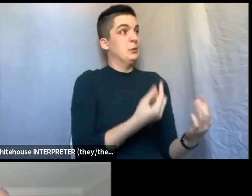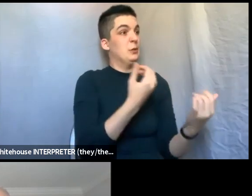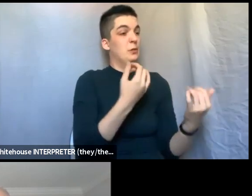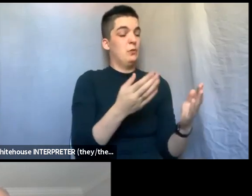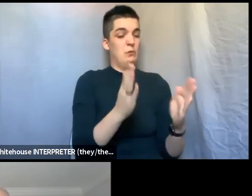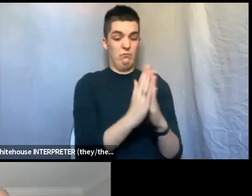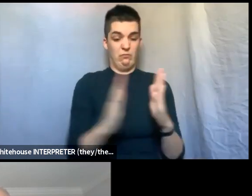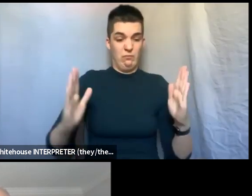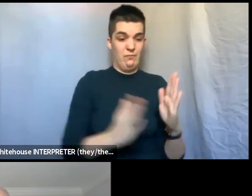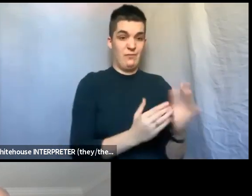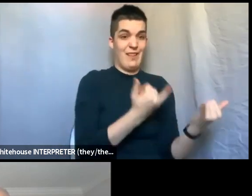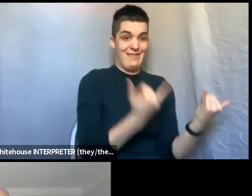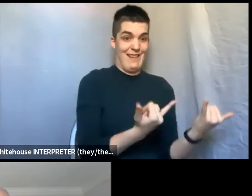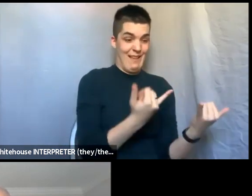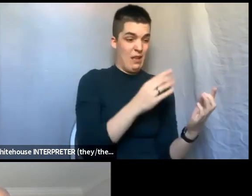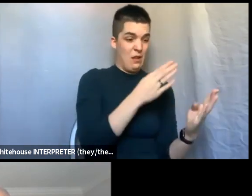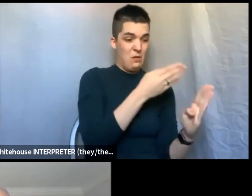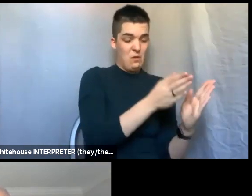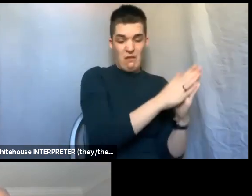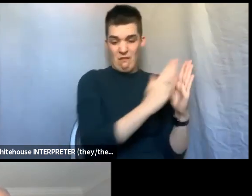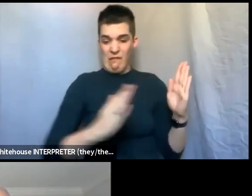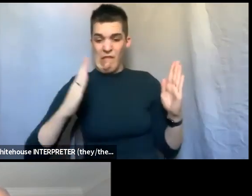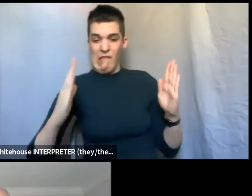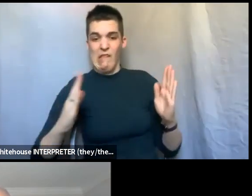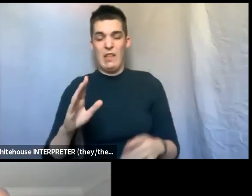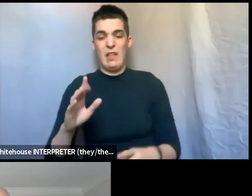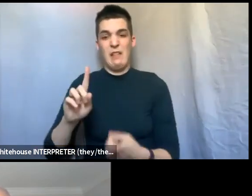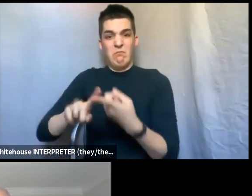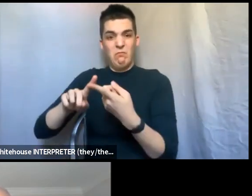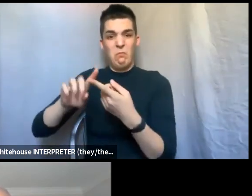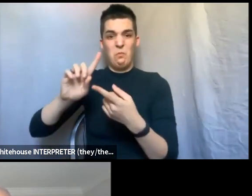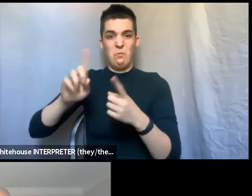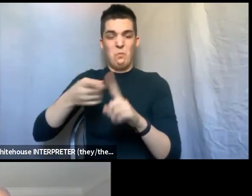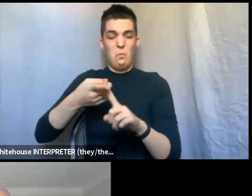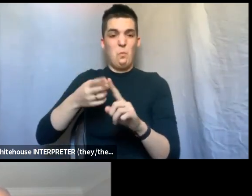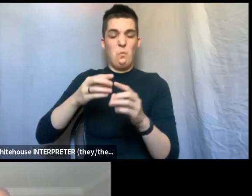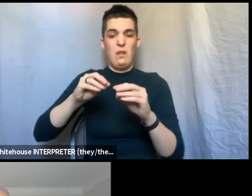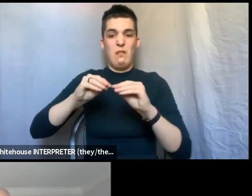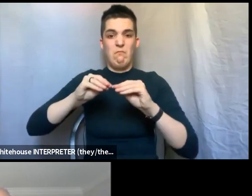there will be a then. I strongly believe that. So what should we do?